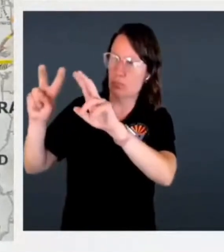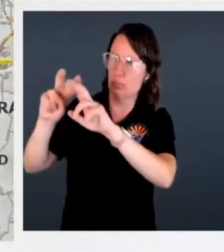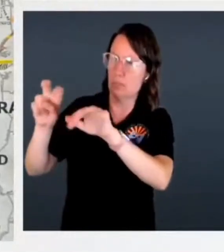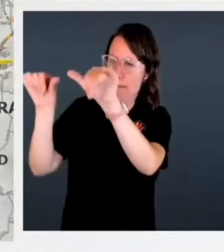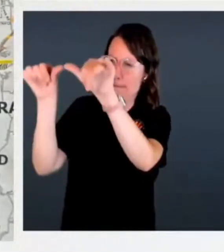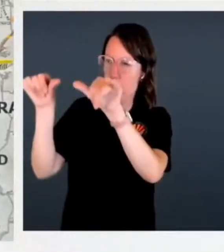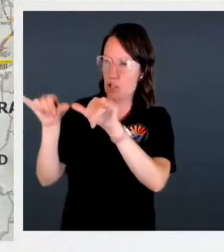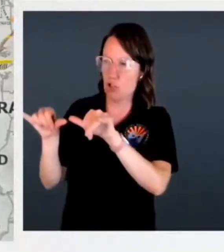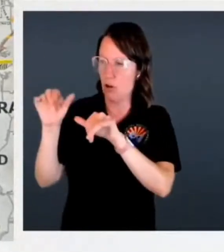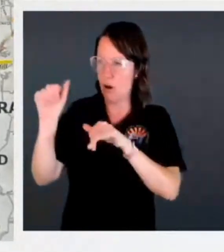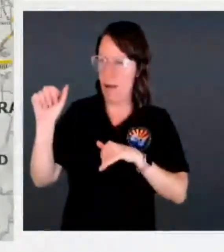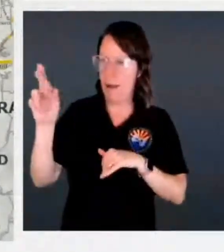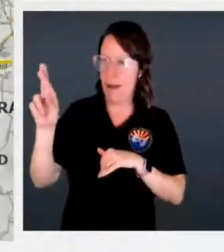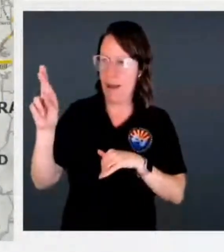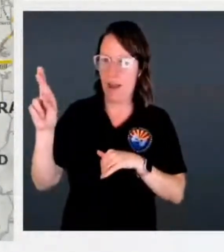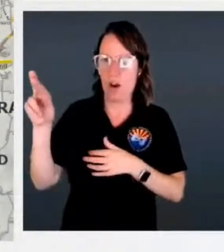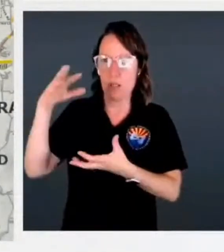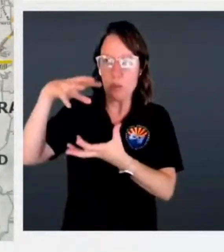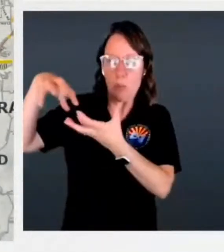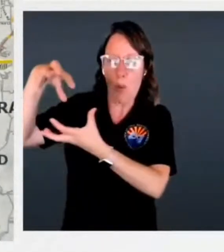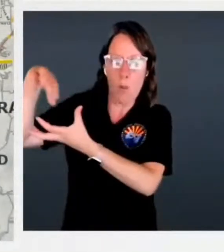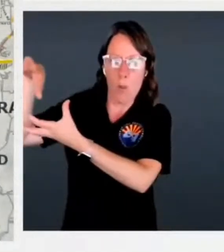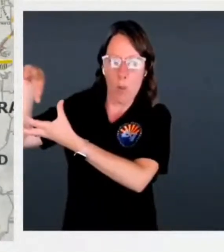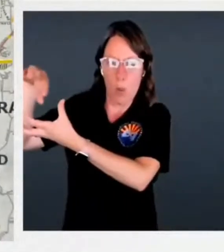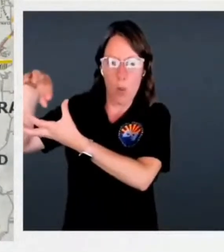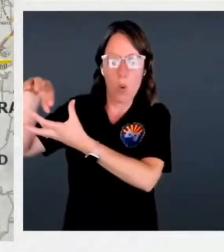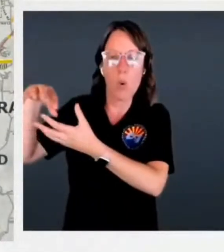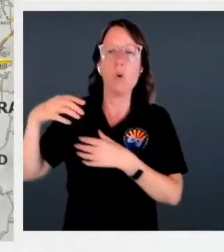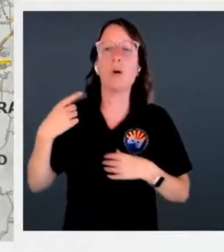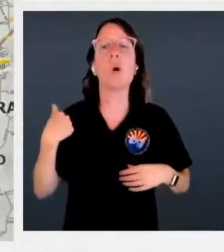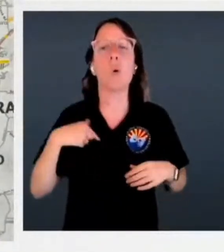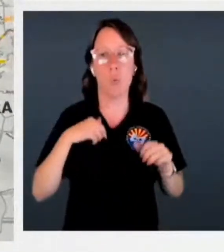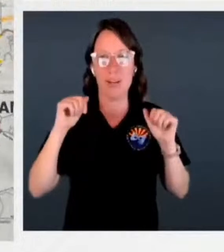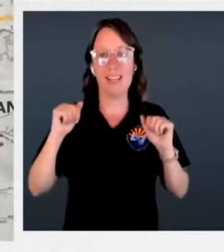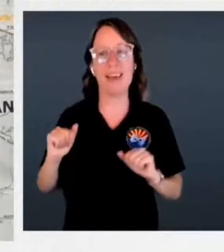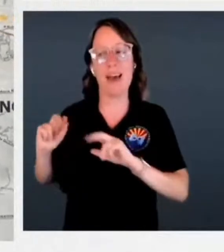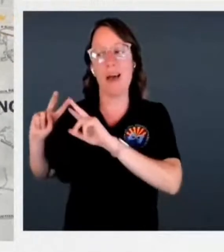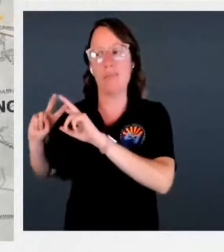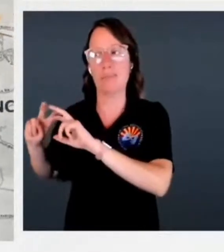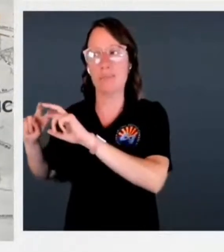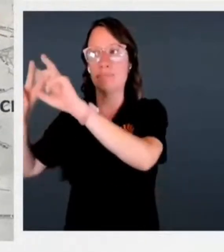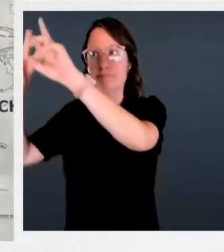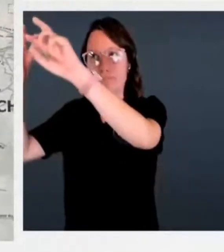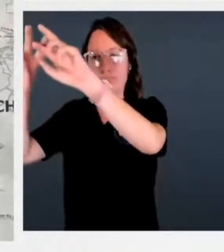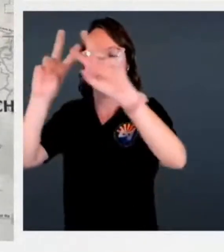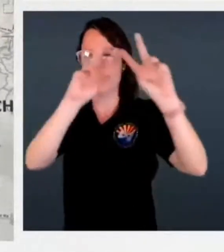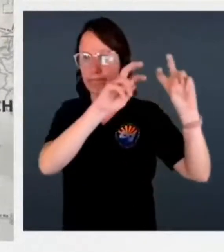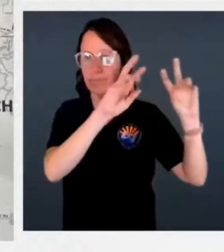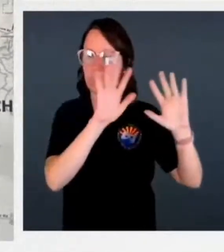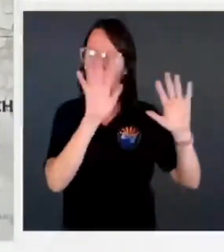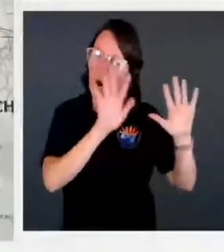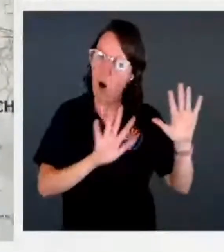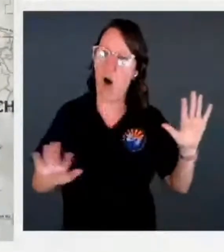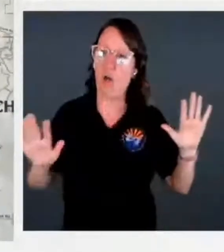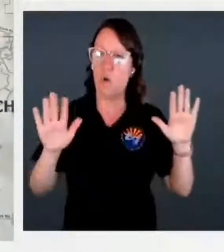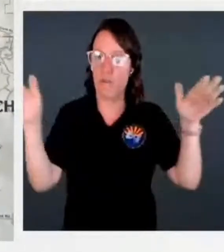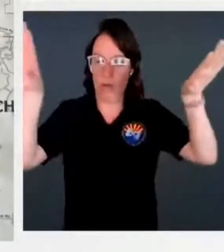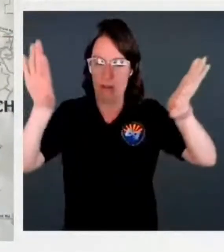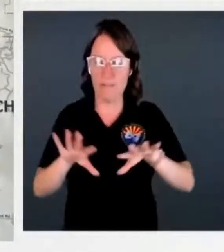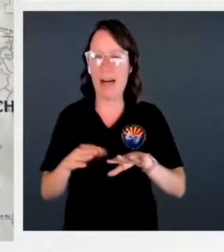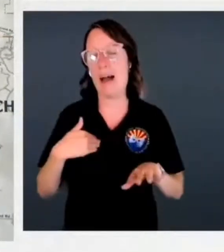gives us a read on all of the air quality within the Scott Valley. And we have 3 of those deployed